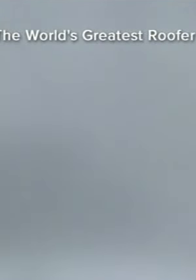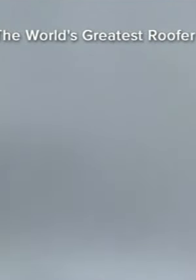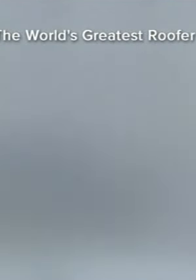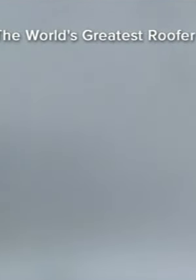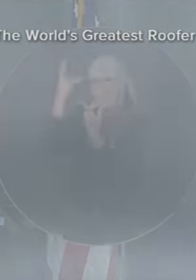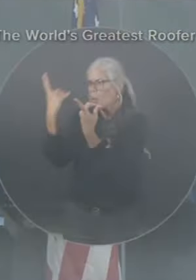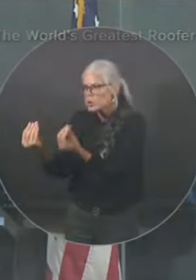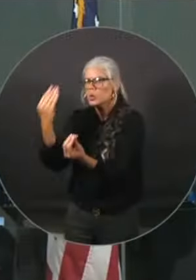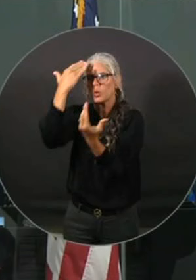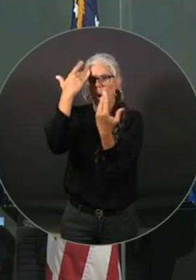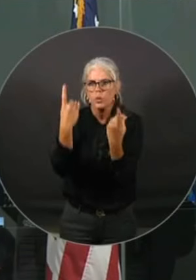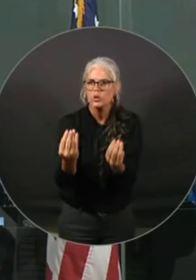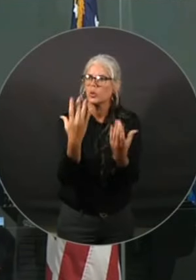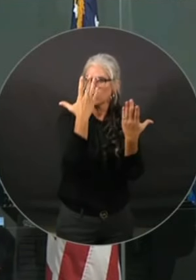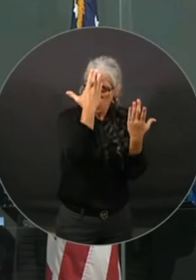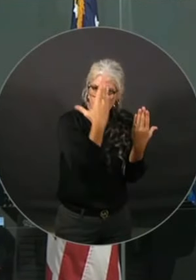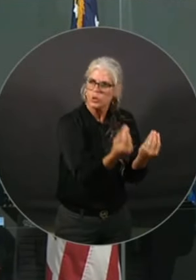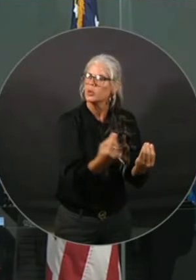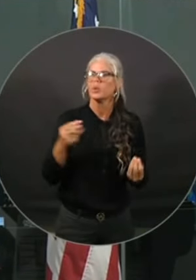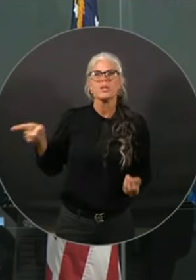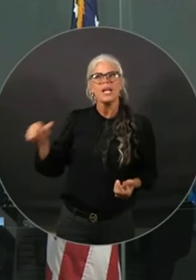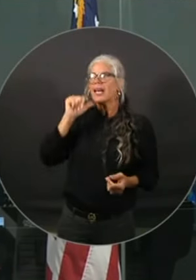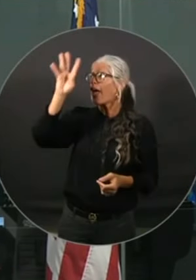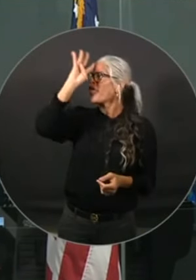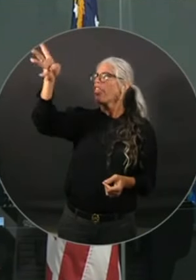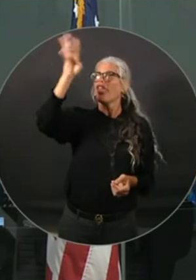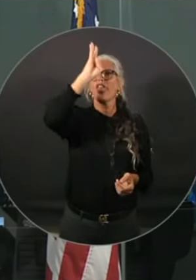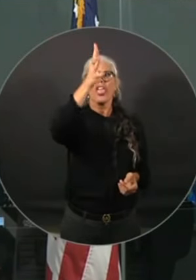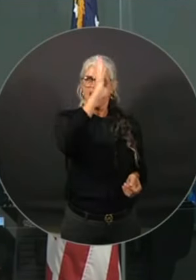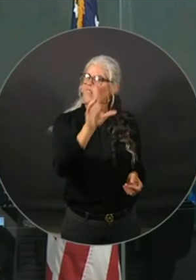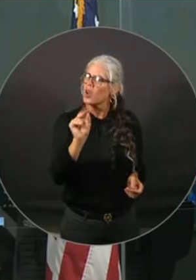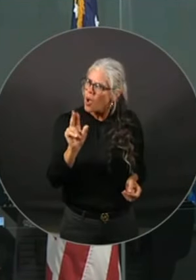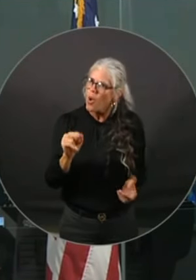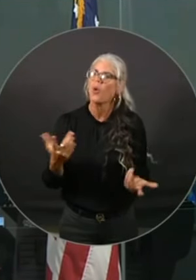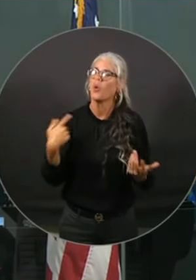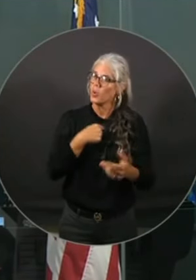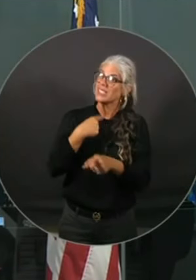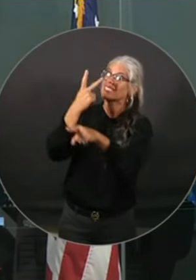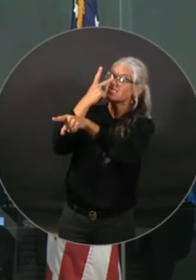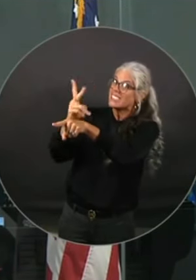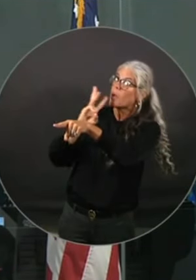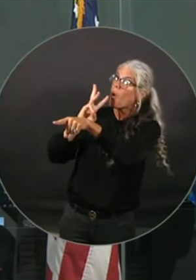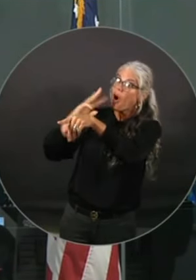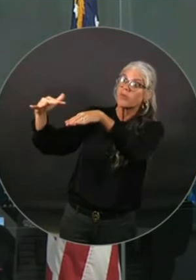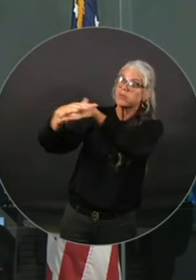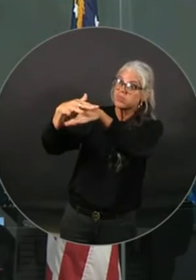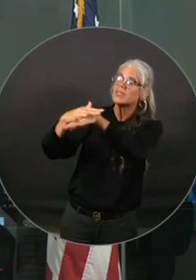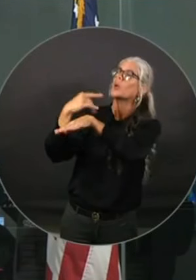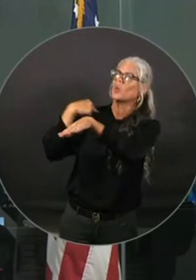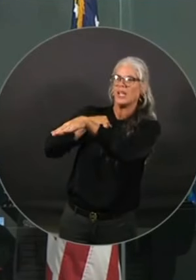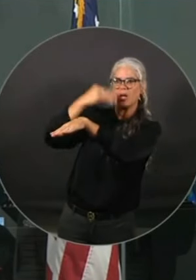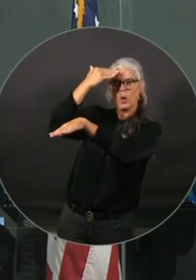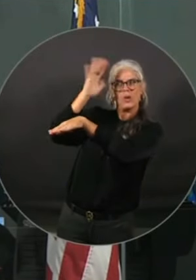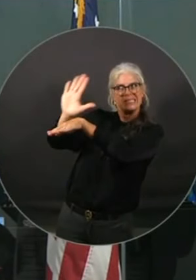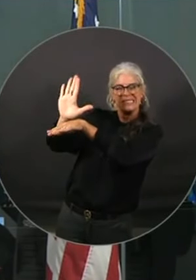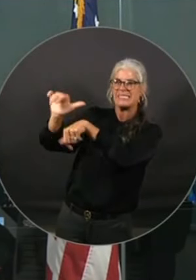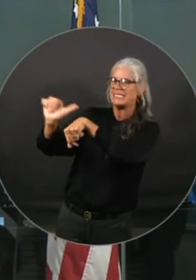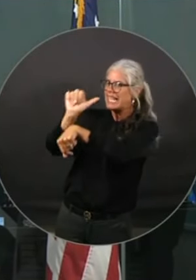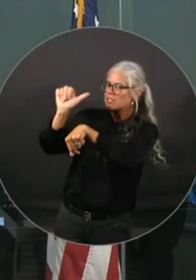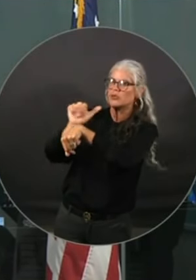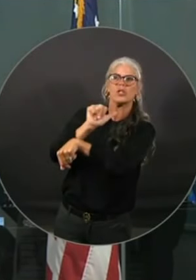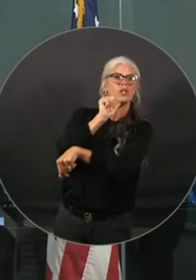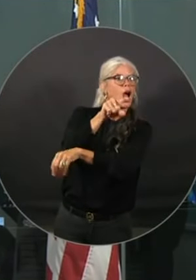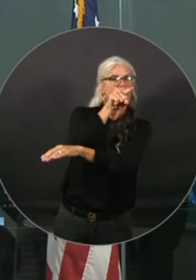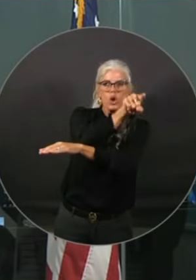safe. Sometimes when there's a lot of water on the roads, it can be very, very hazardous. So please don't